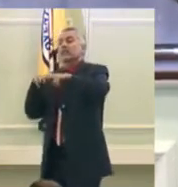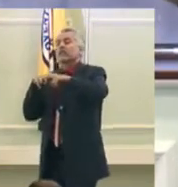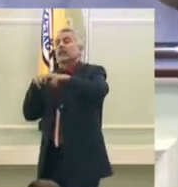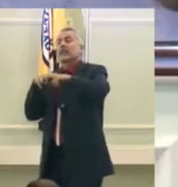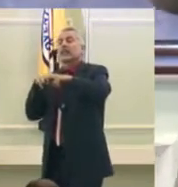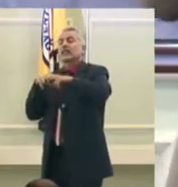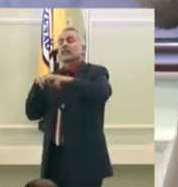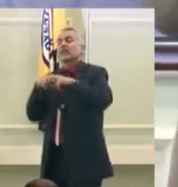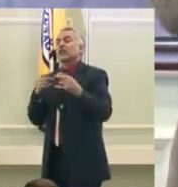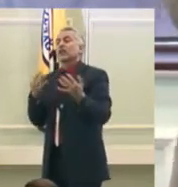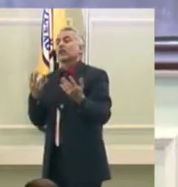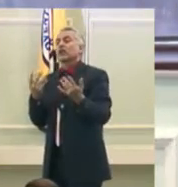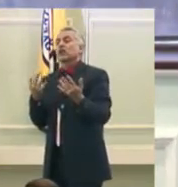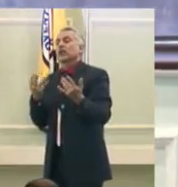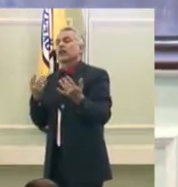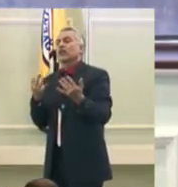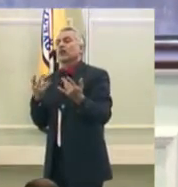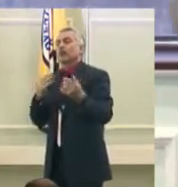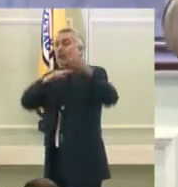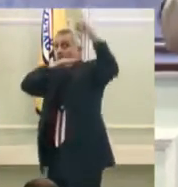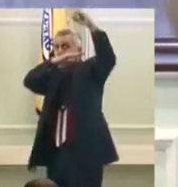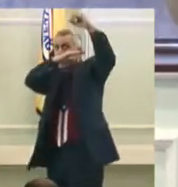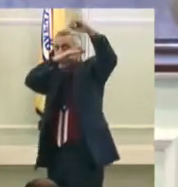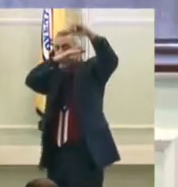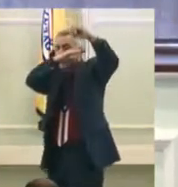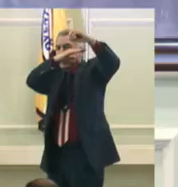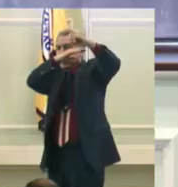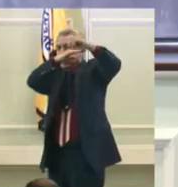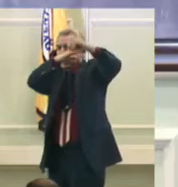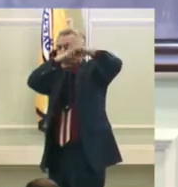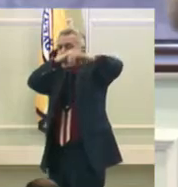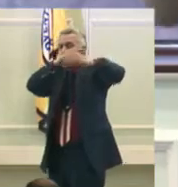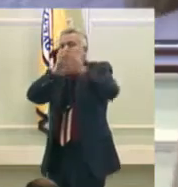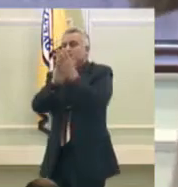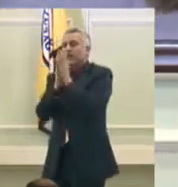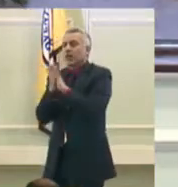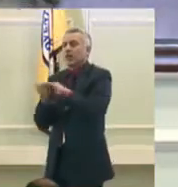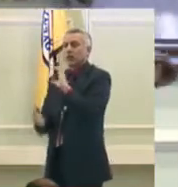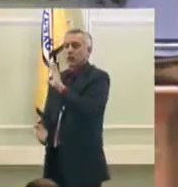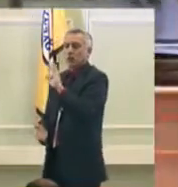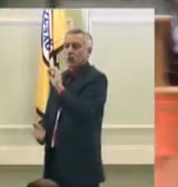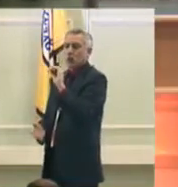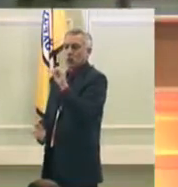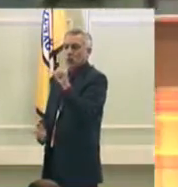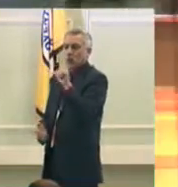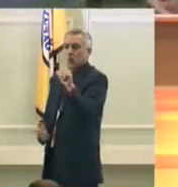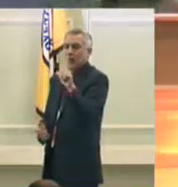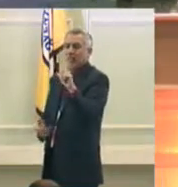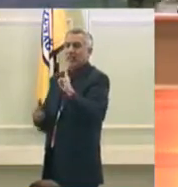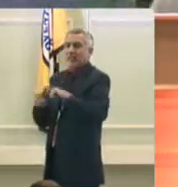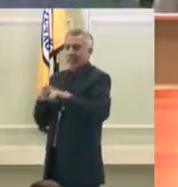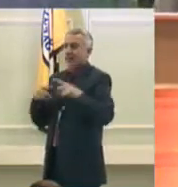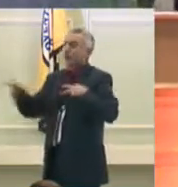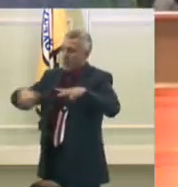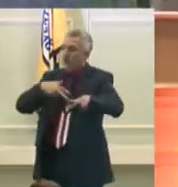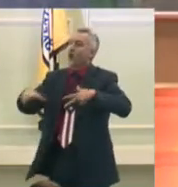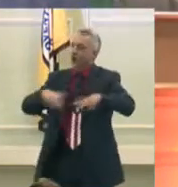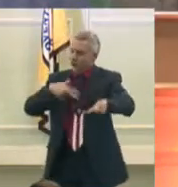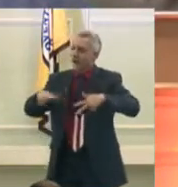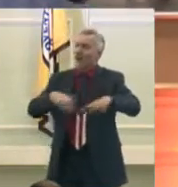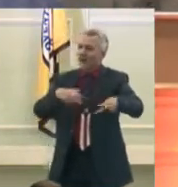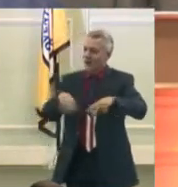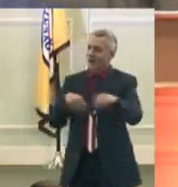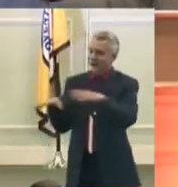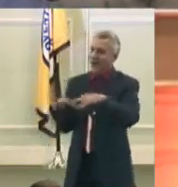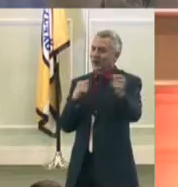blow dryer in your face. It was so hot. You might as well roll them up and you're in full gear, you know, neck straps, helmets. It's hot there. So normally they